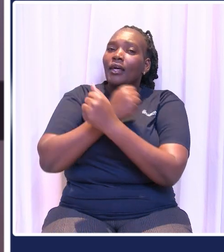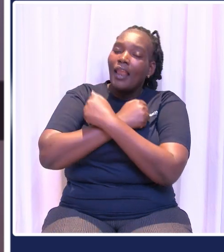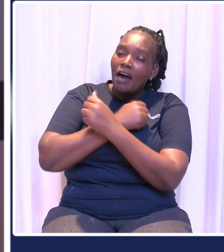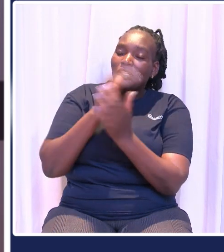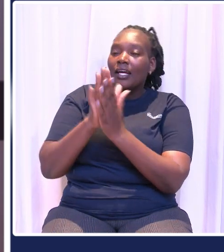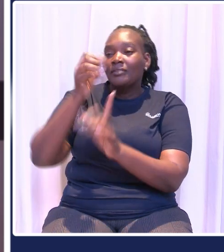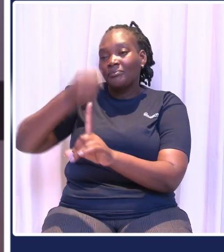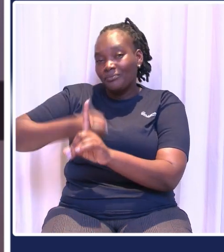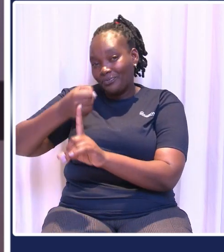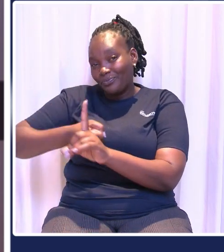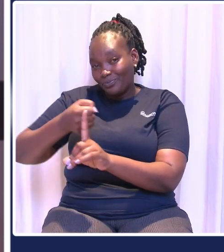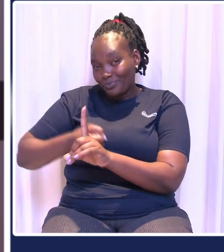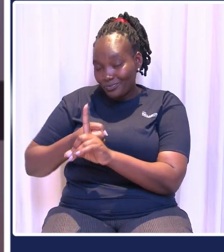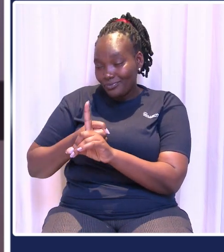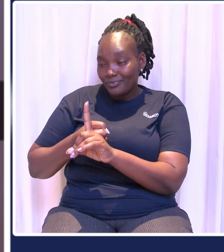advocacy,